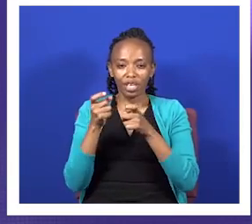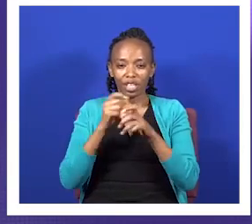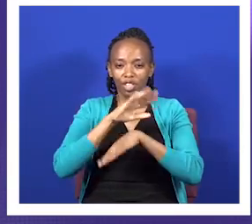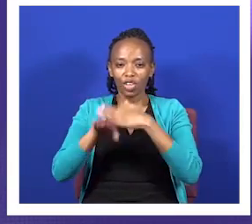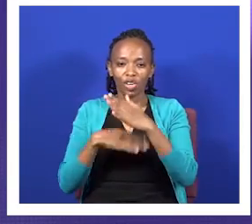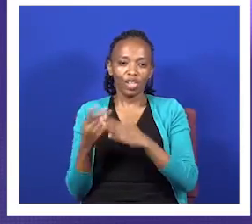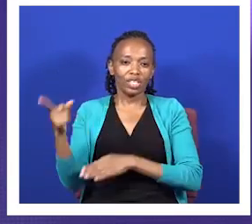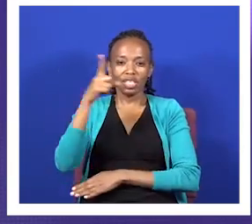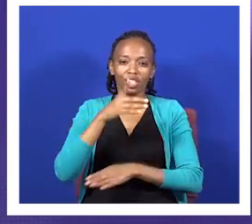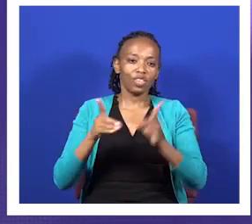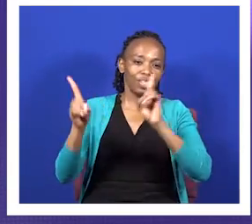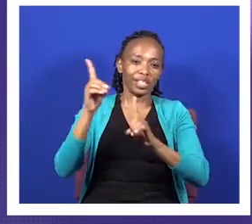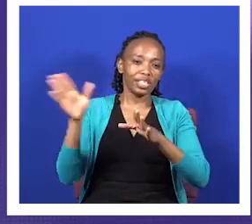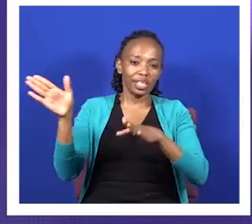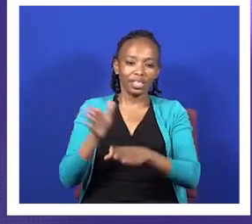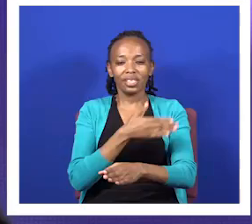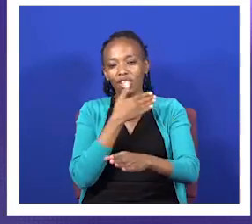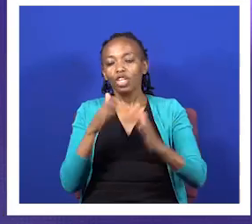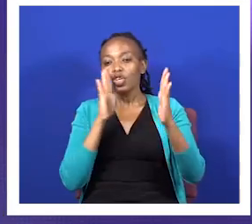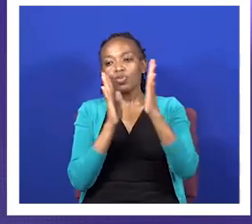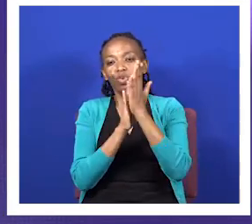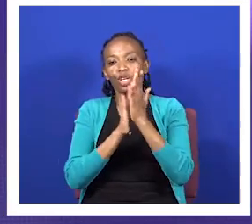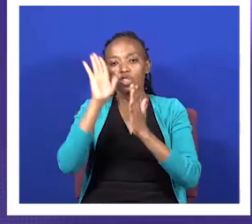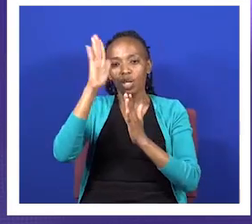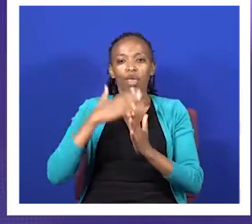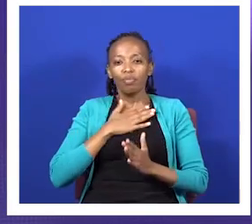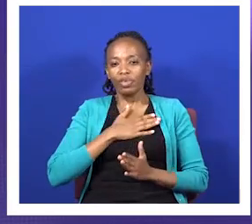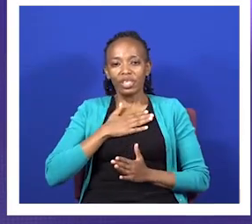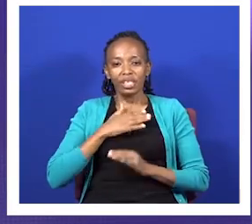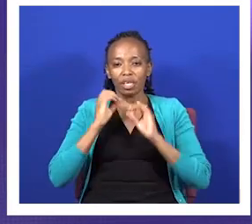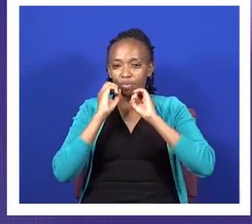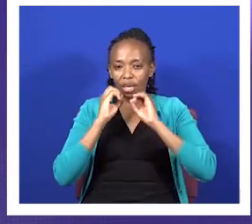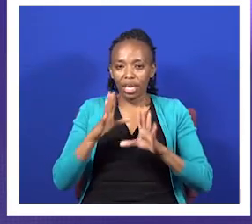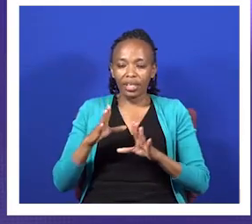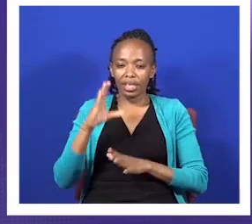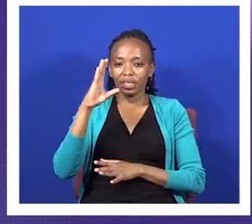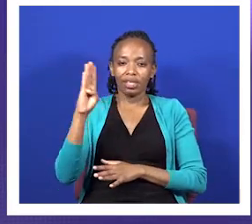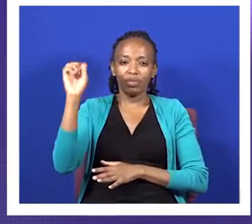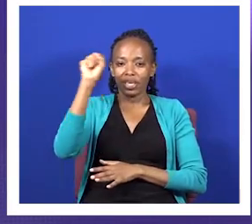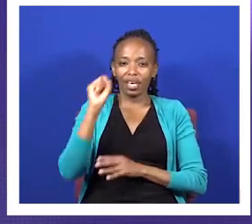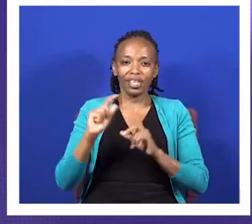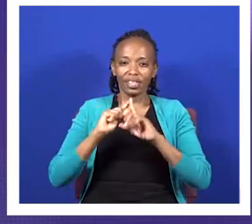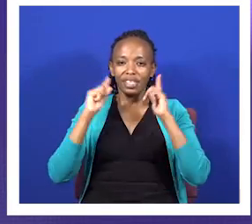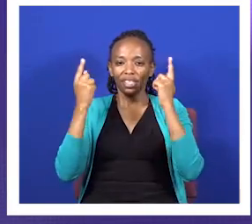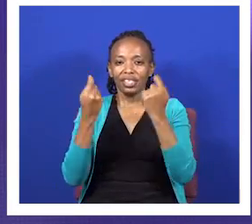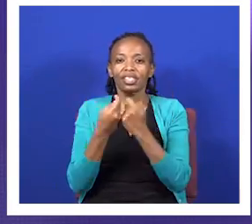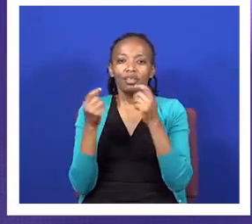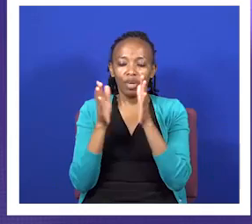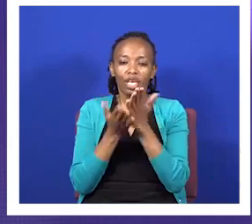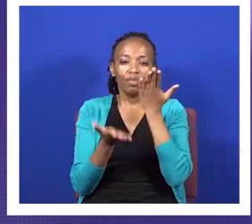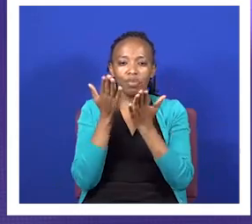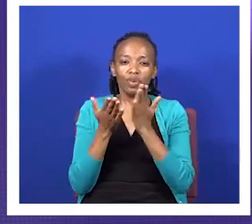when dancing and singing to praise you. Please bless the CBS team,